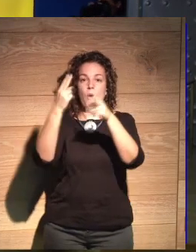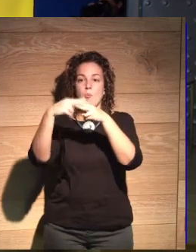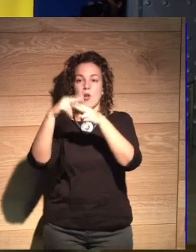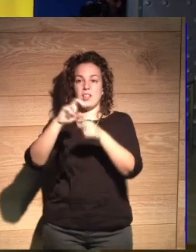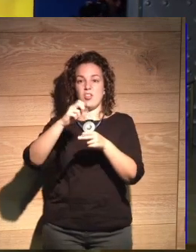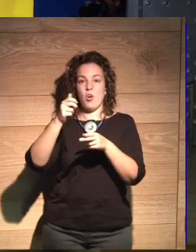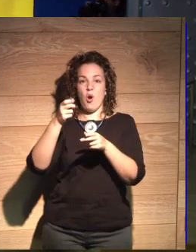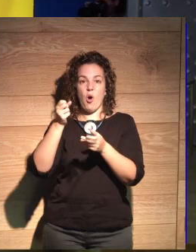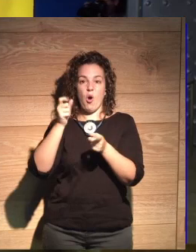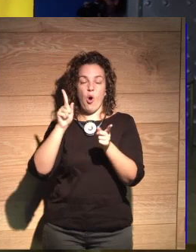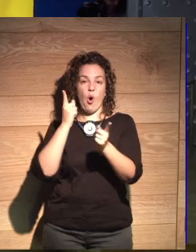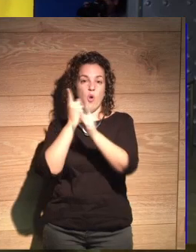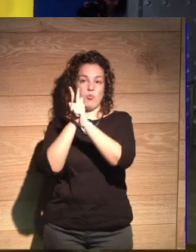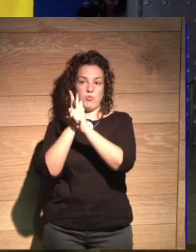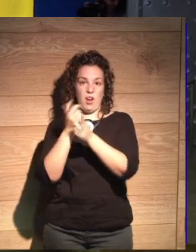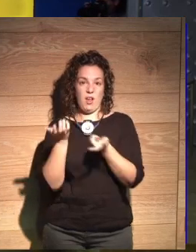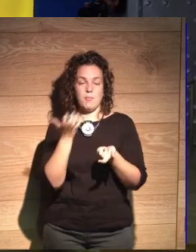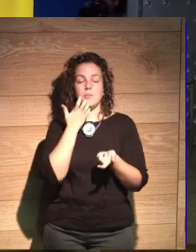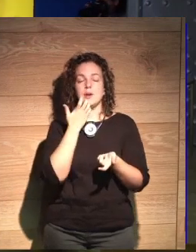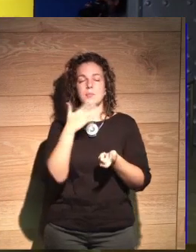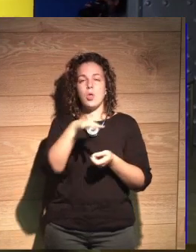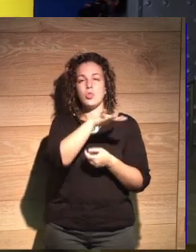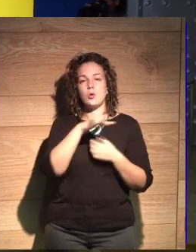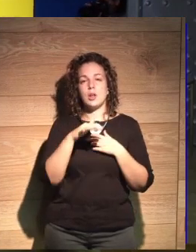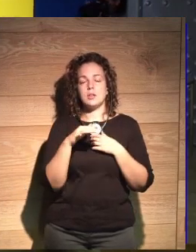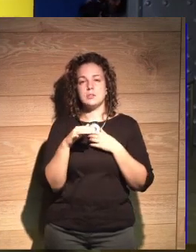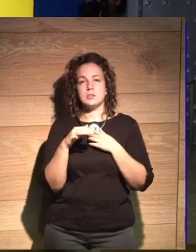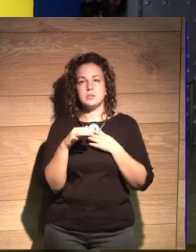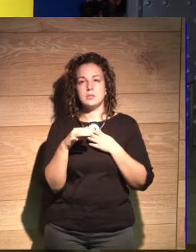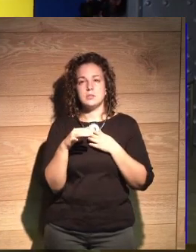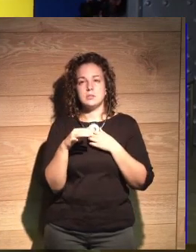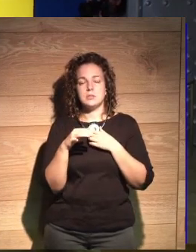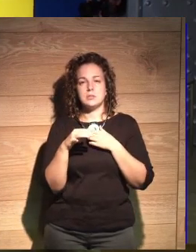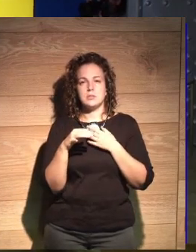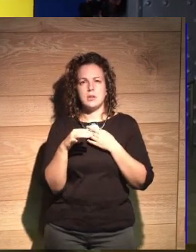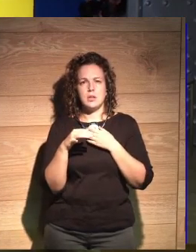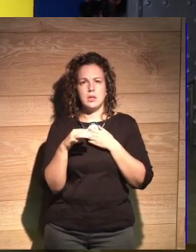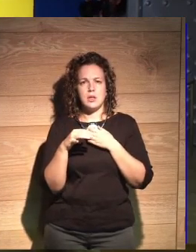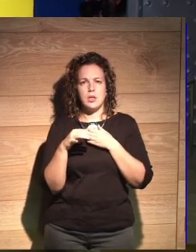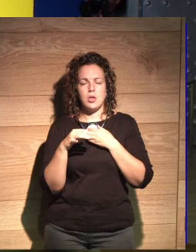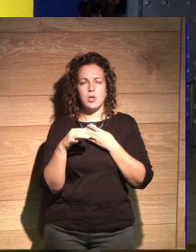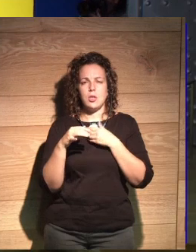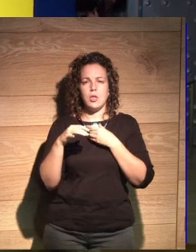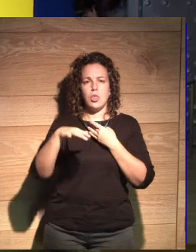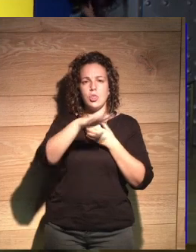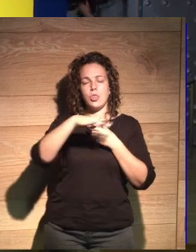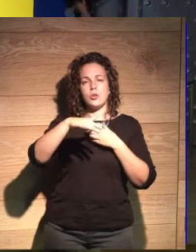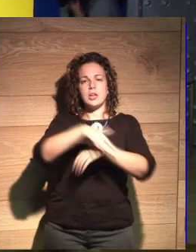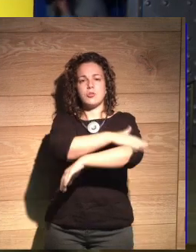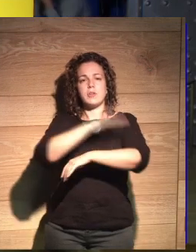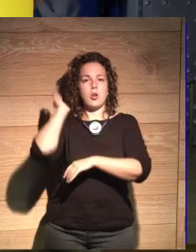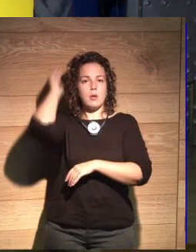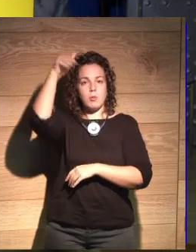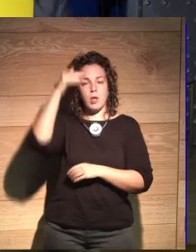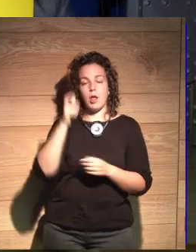are lots of African Americans likely to vote Democratic, but the state of Alabama says that in order to vote, it's not enough